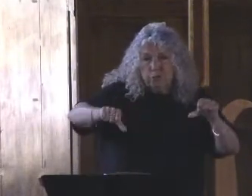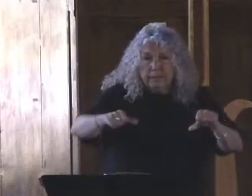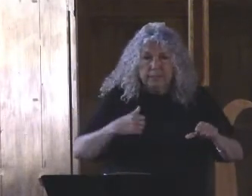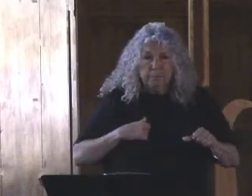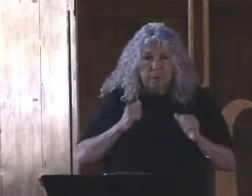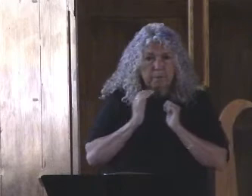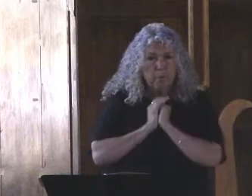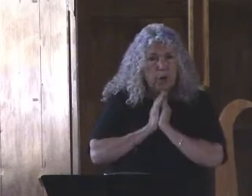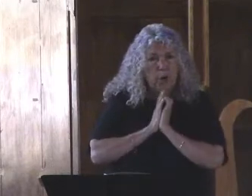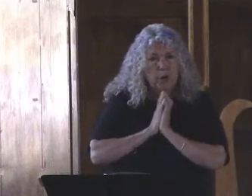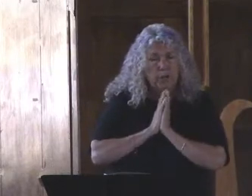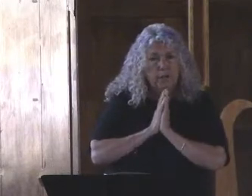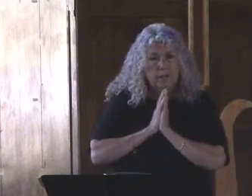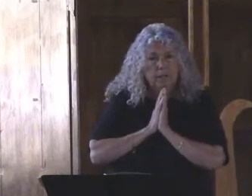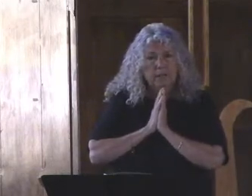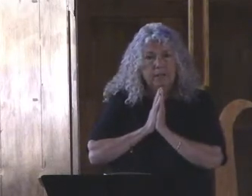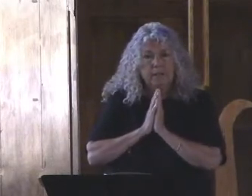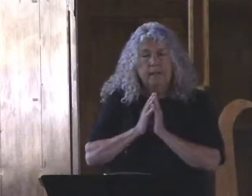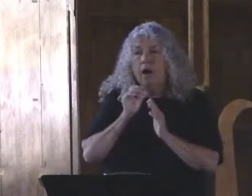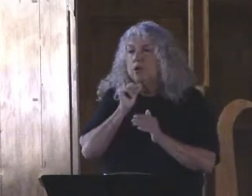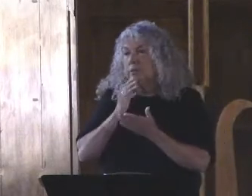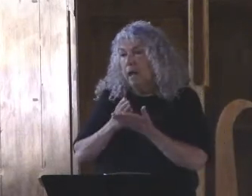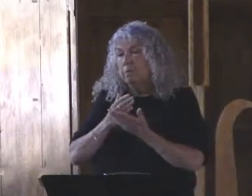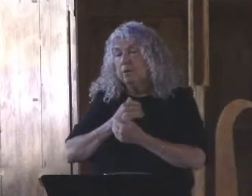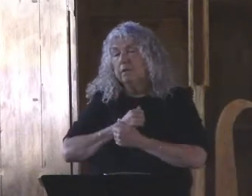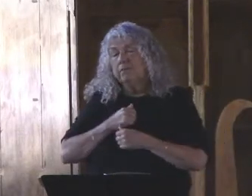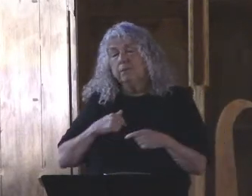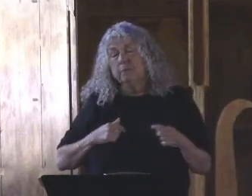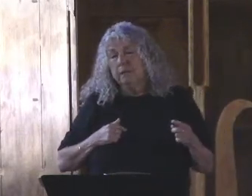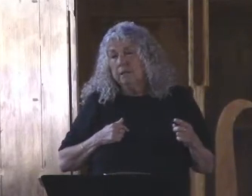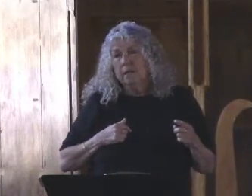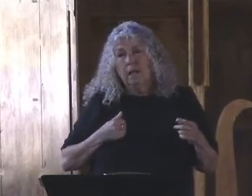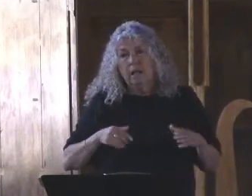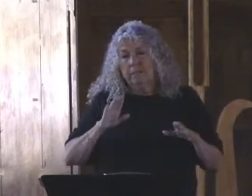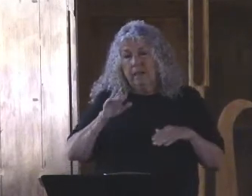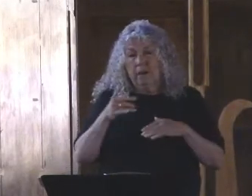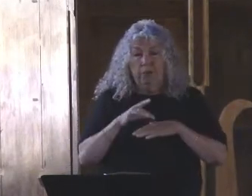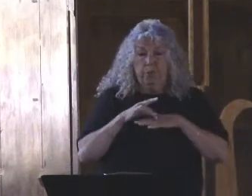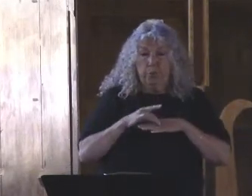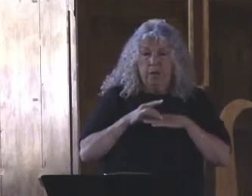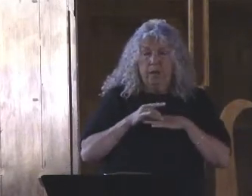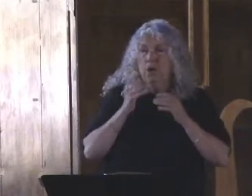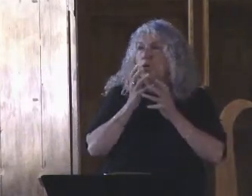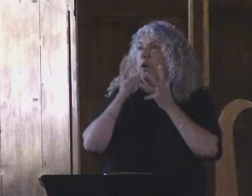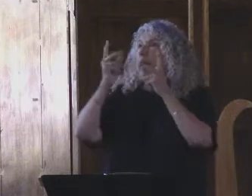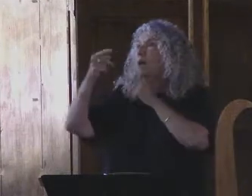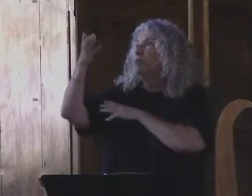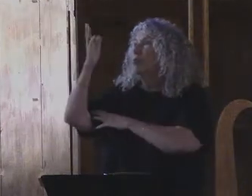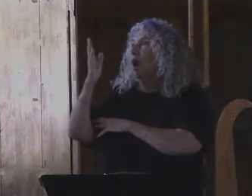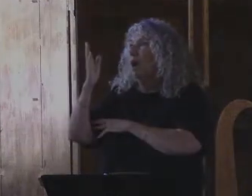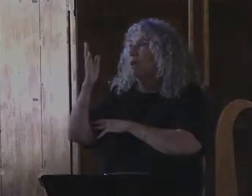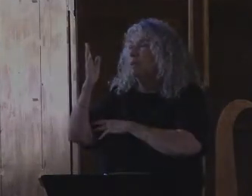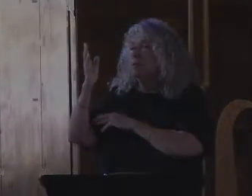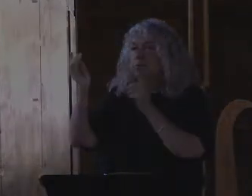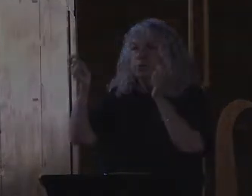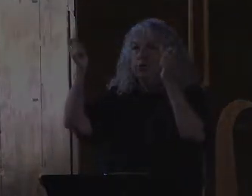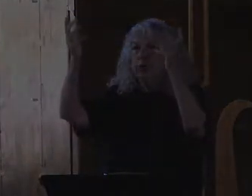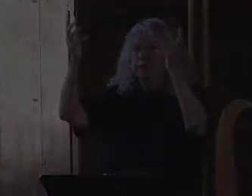my prayer or stopped loving me. Let all the earth cry out to God with